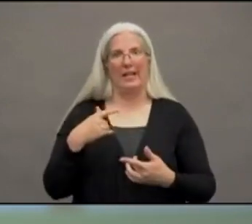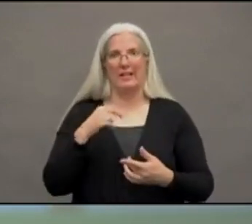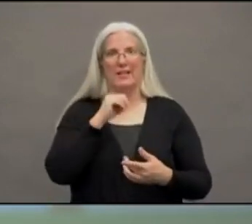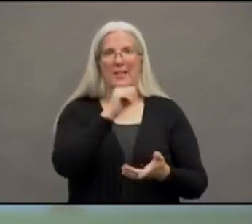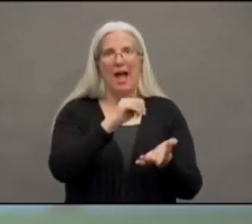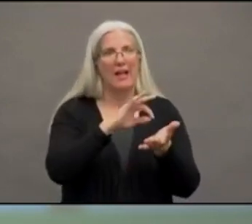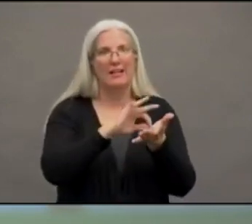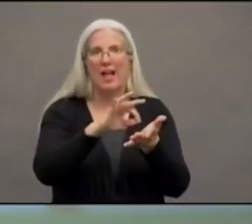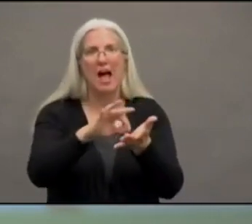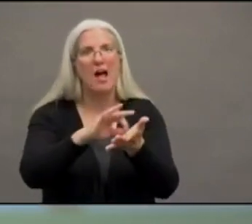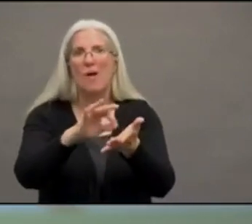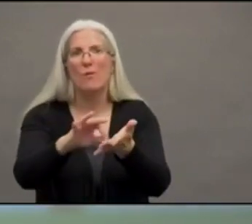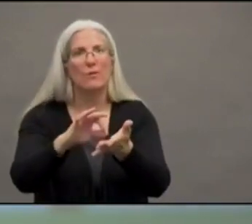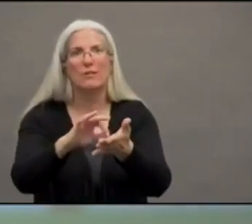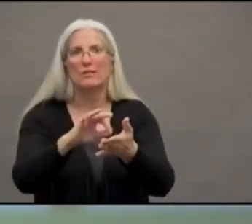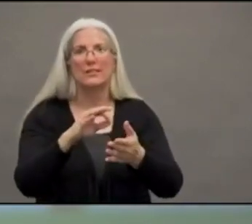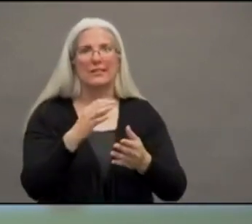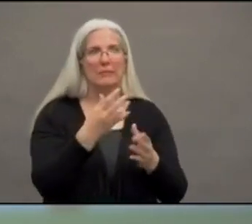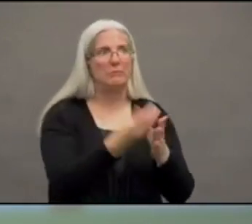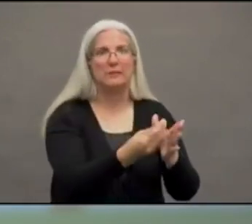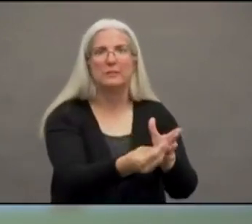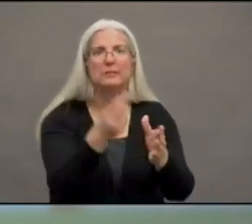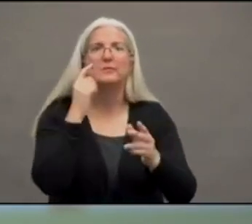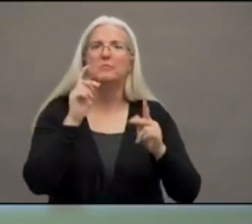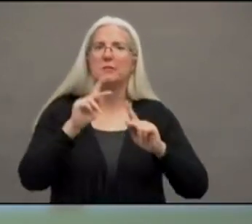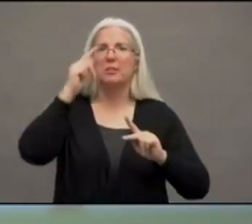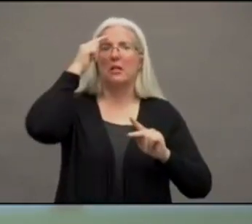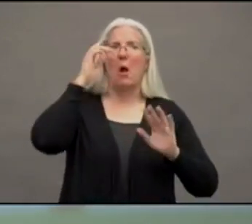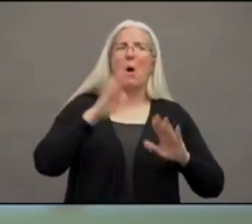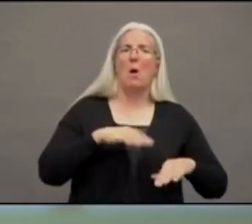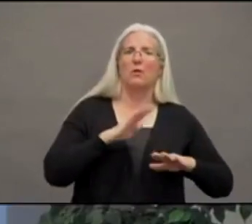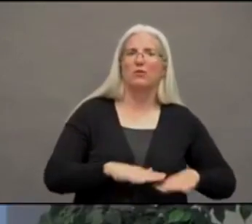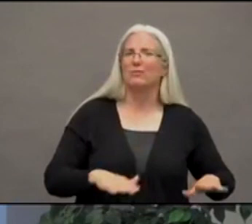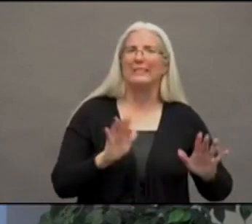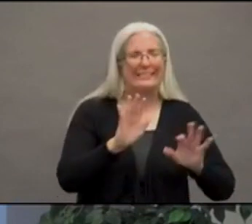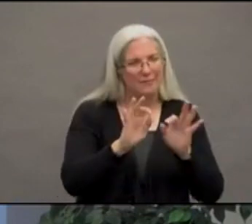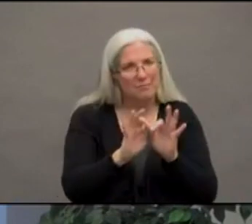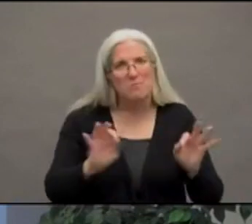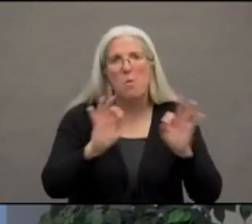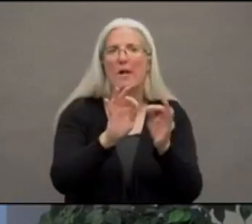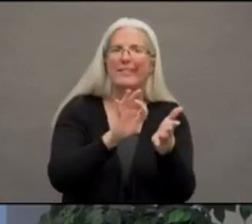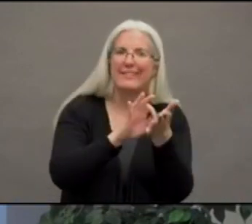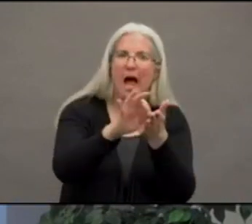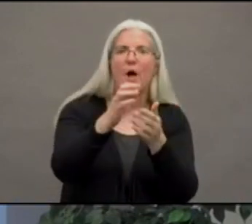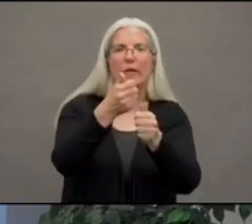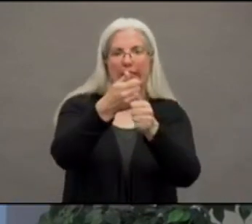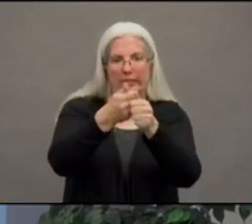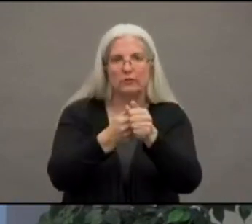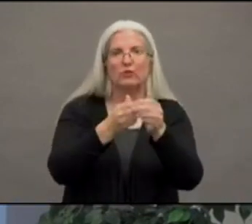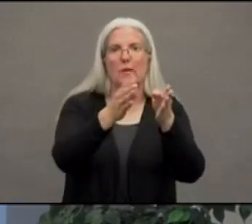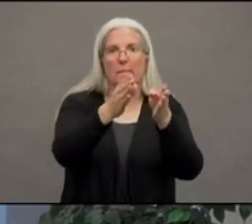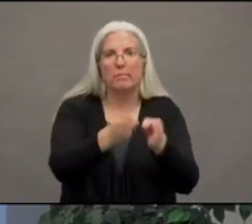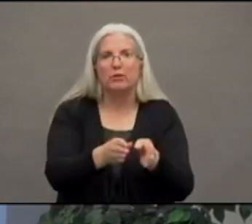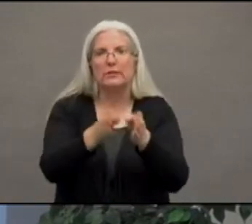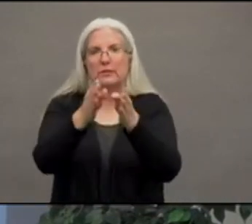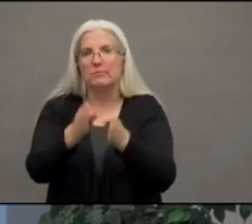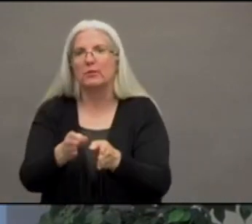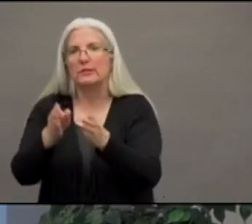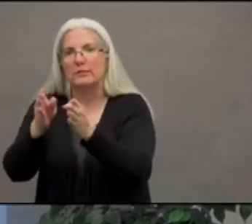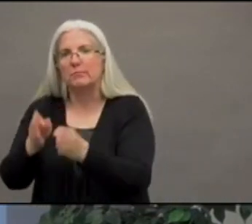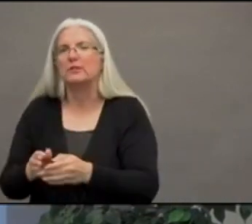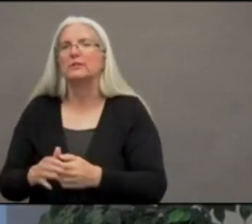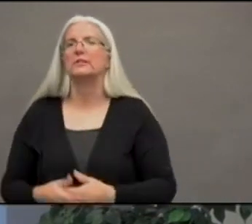too. So everyone living in your household must get counted. So important. So how did